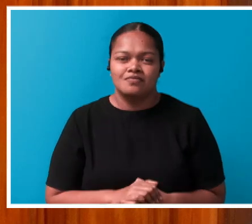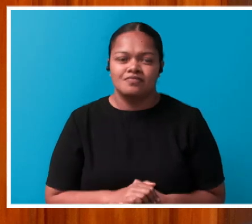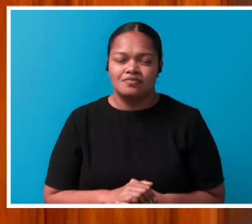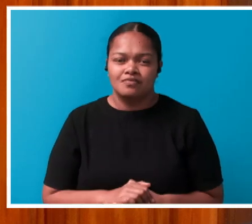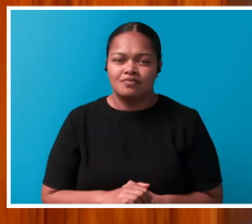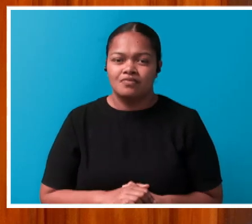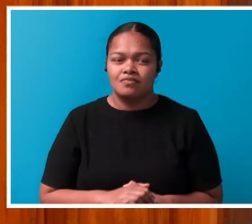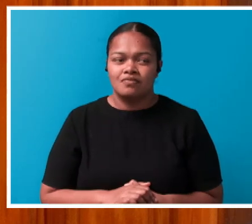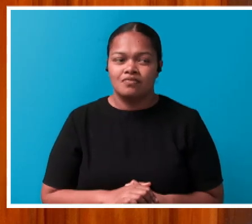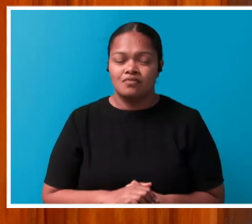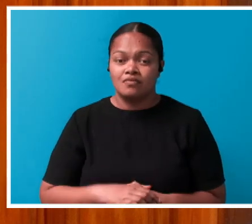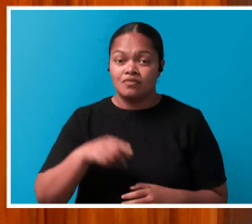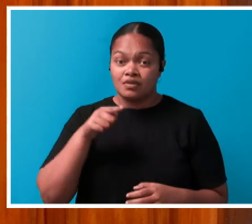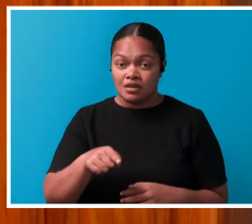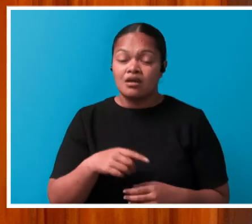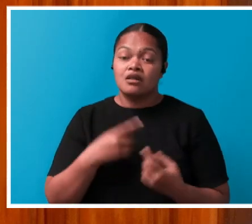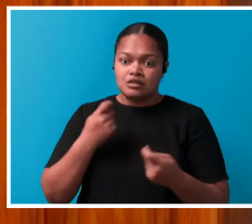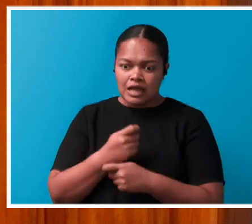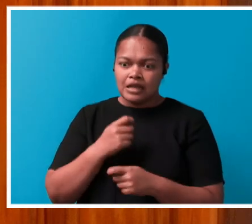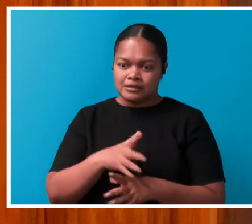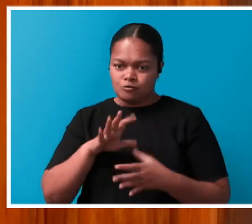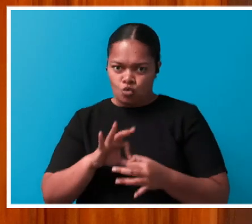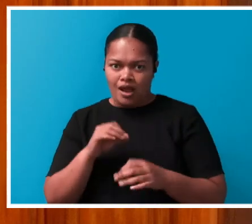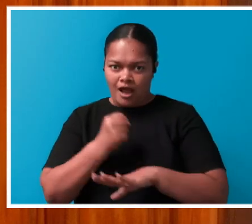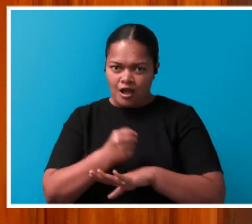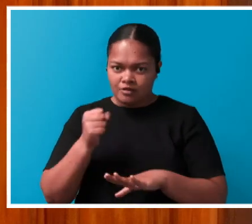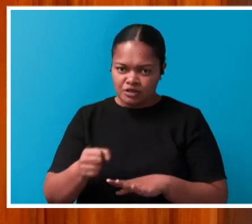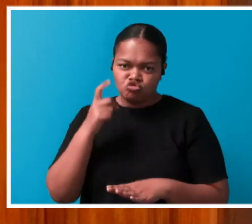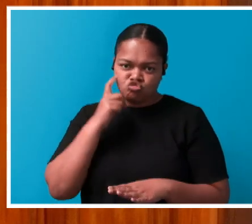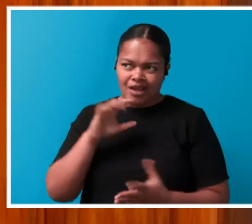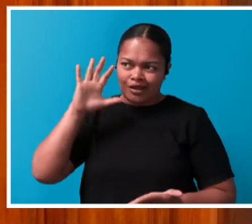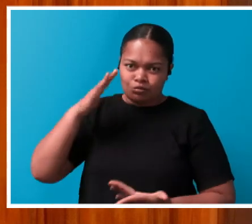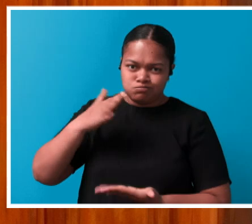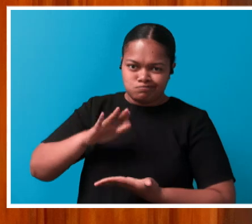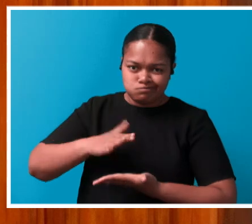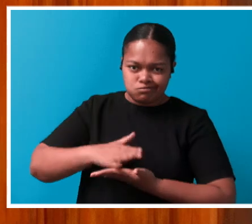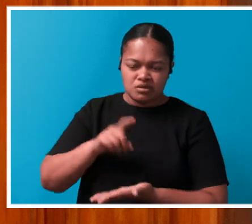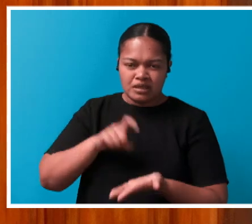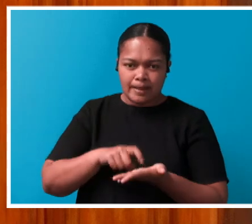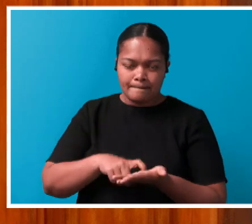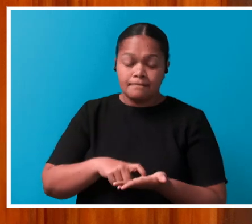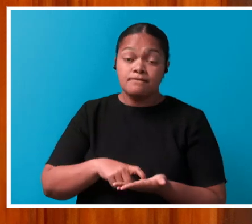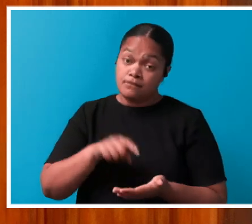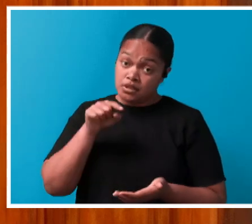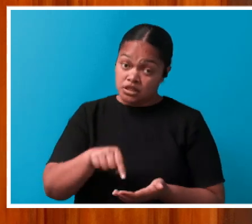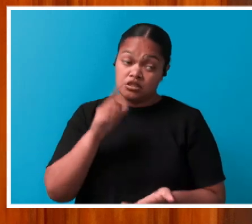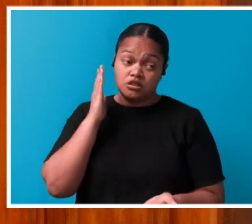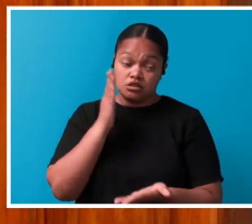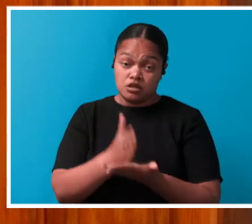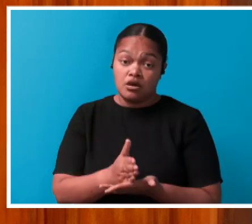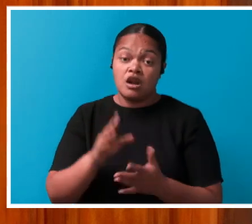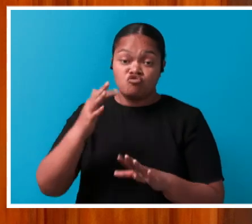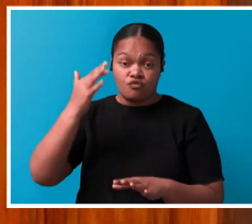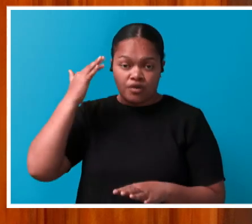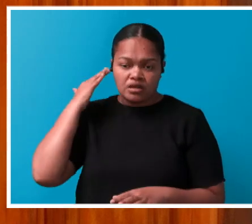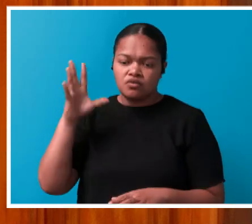This is no small task for any government, Speaker, sir. Speaker, sir, this is a direct reflection of the